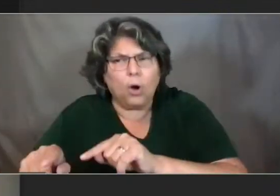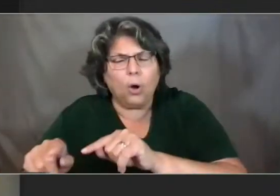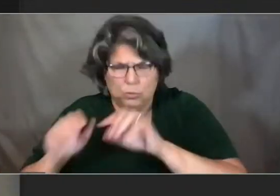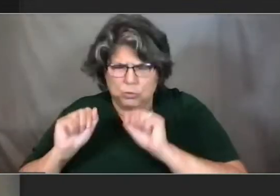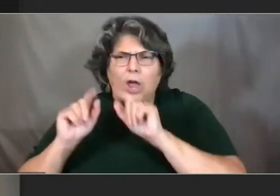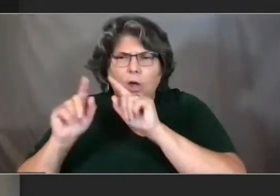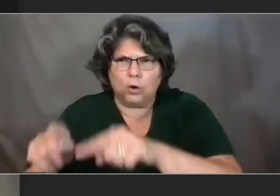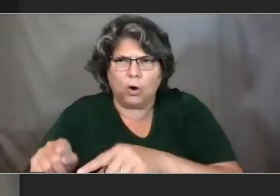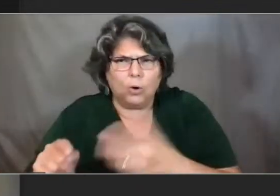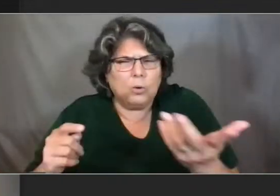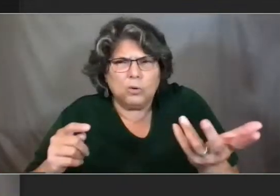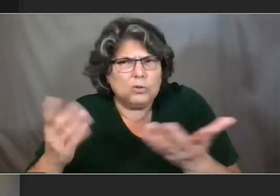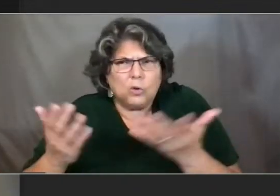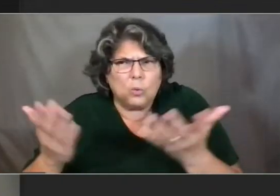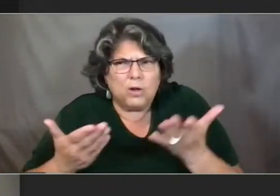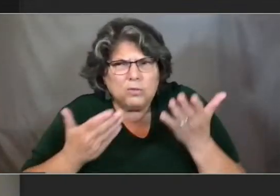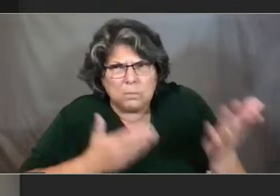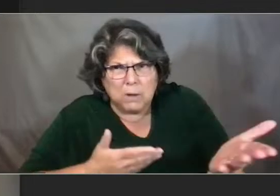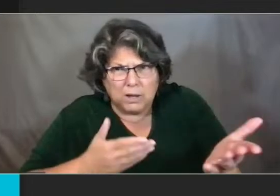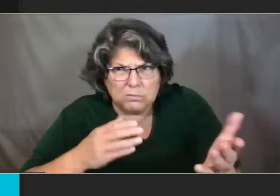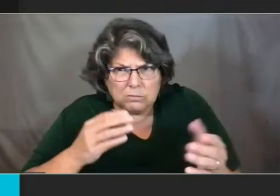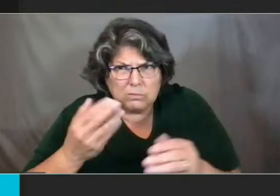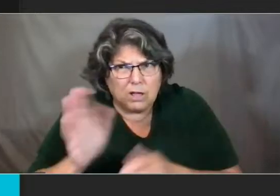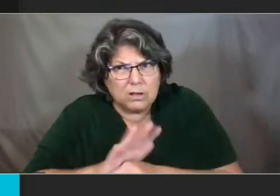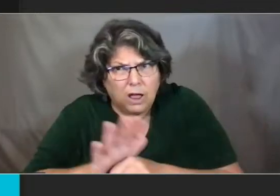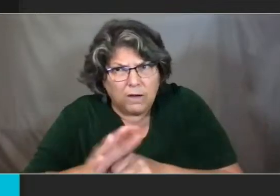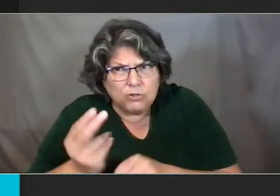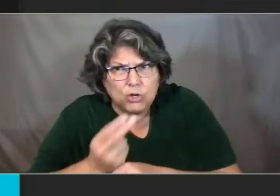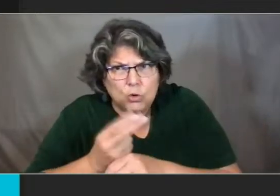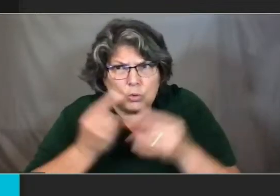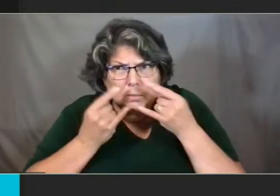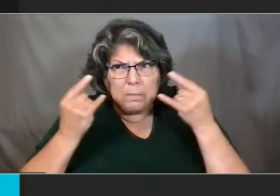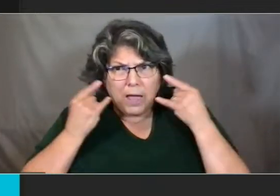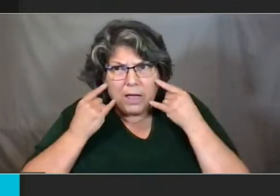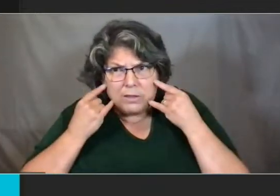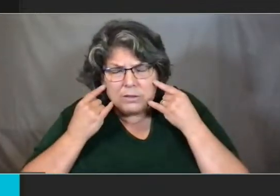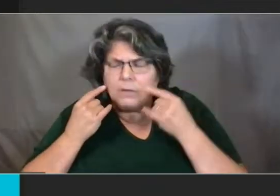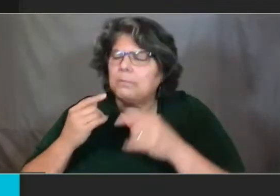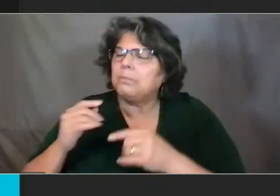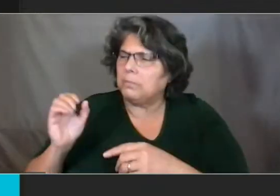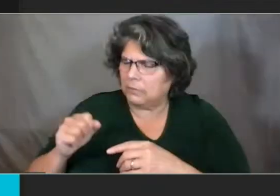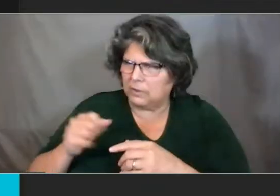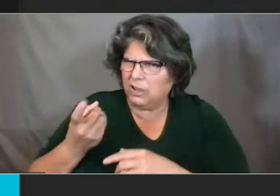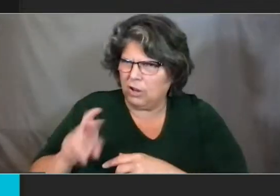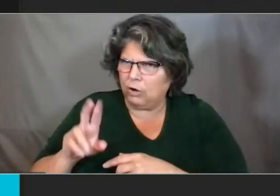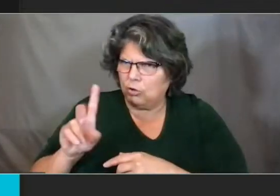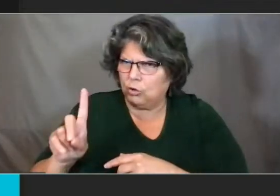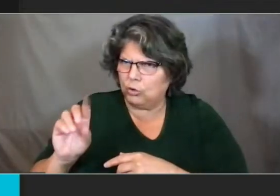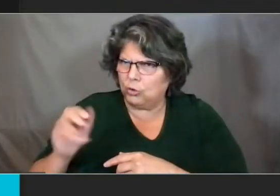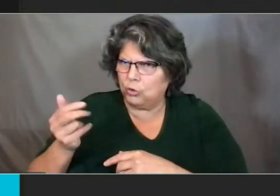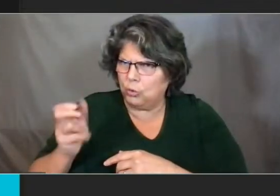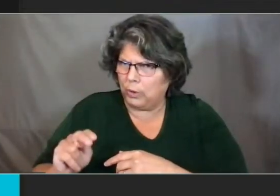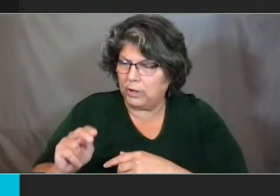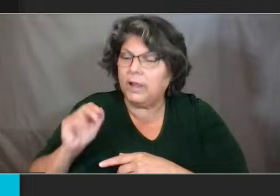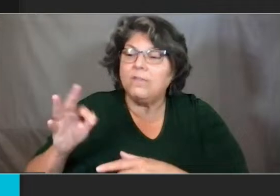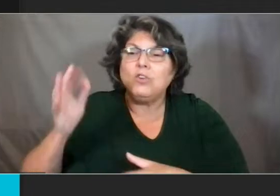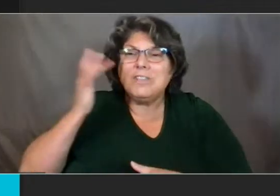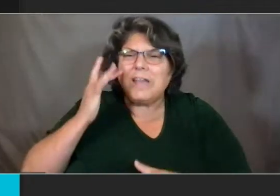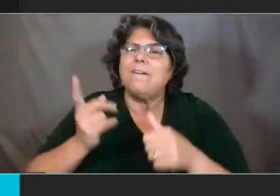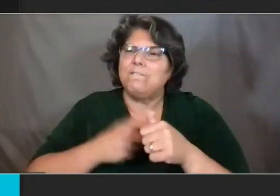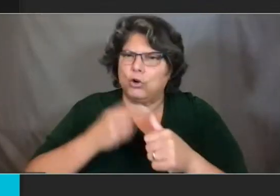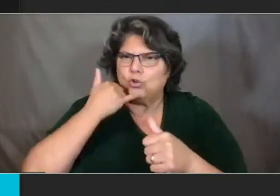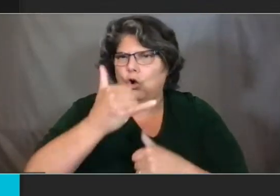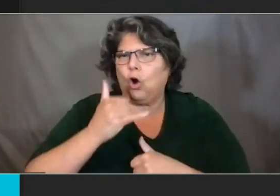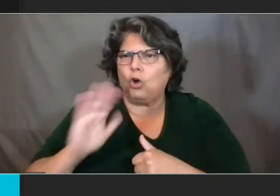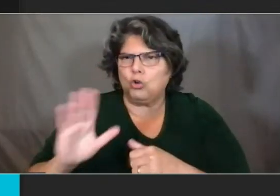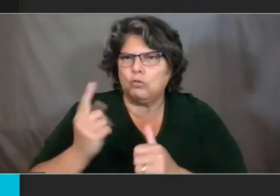cloth mask sufficient? So the recommendation remains, if you're sick, you should call your primary care. You